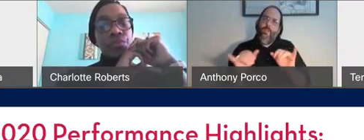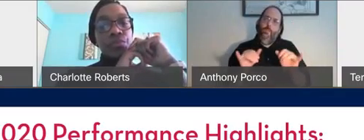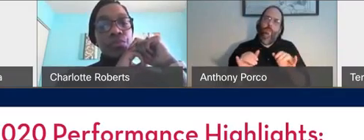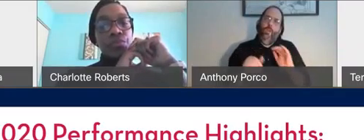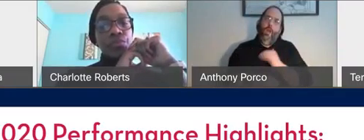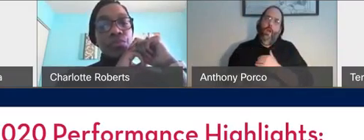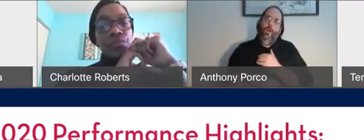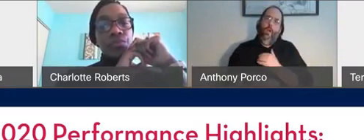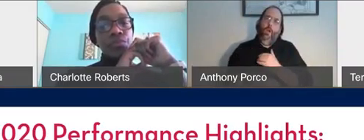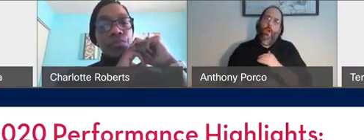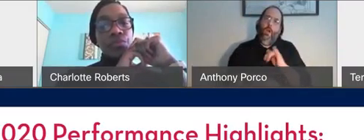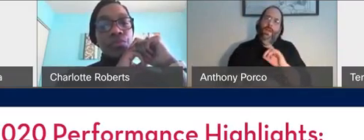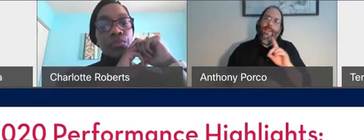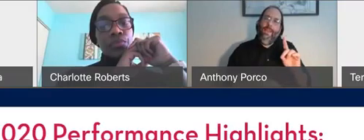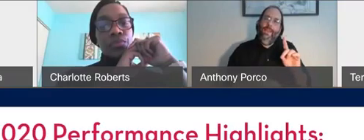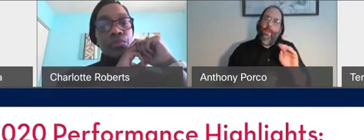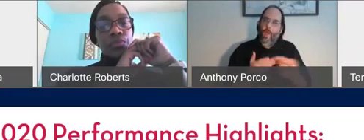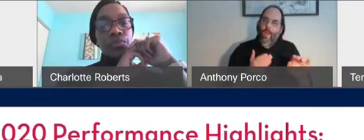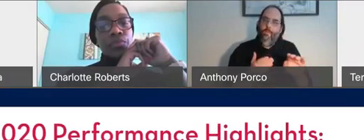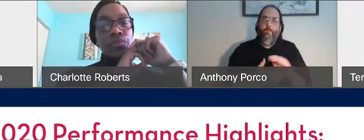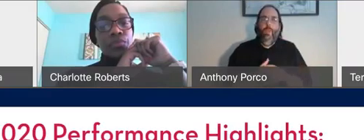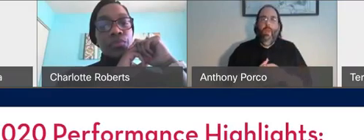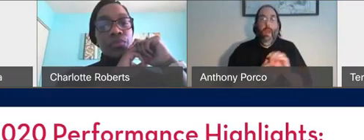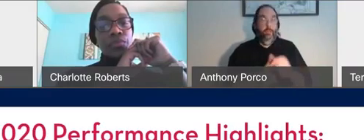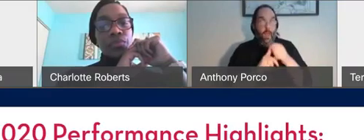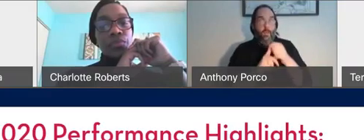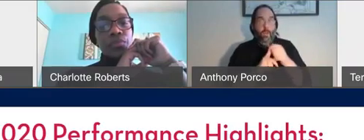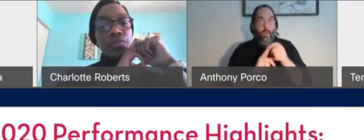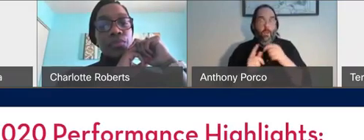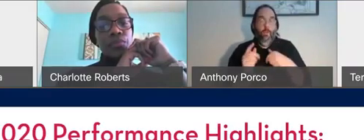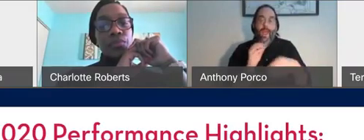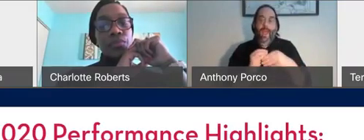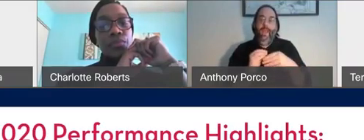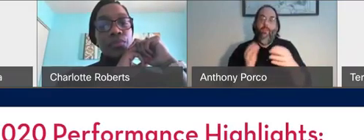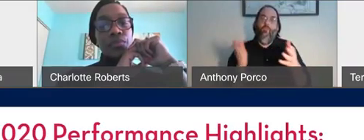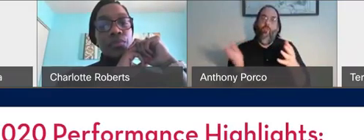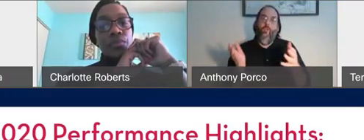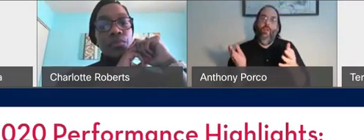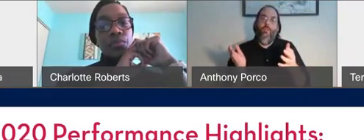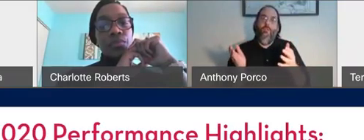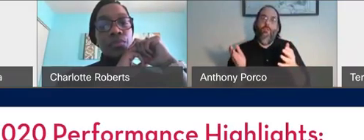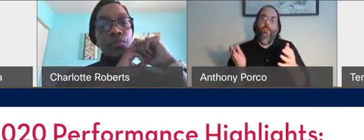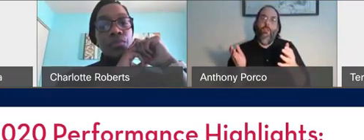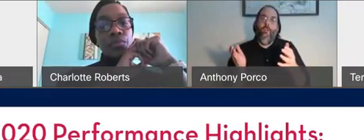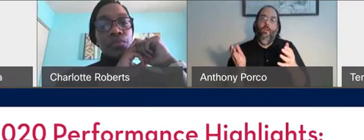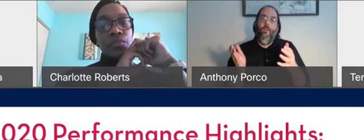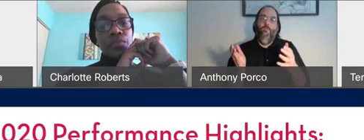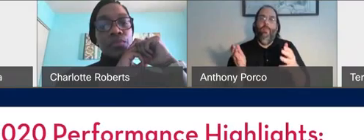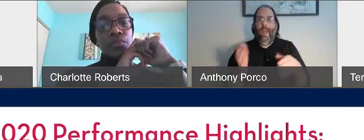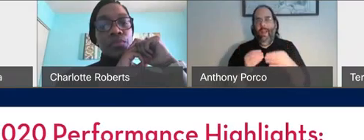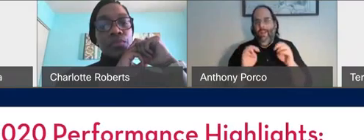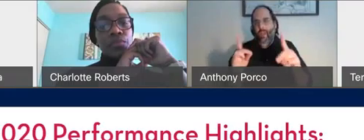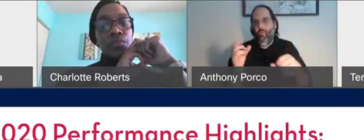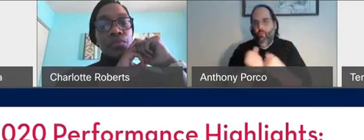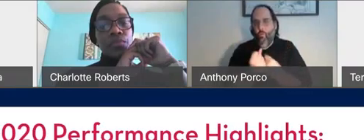our IDD waiver, except that we've added a service of educational supports,